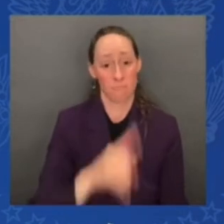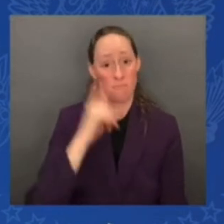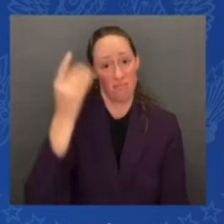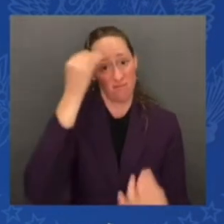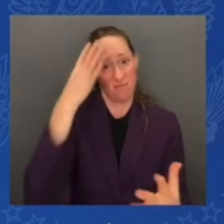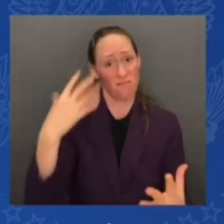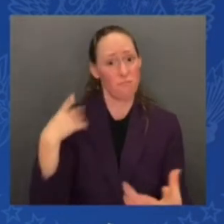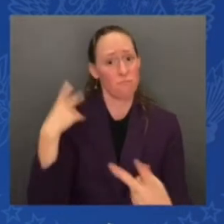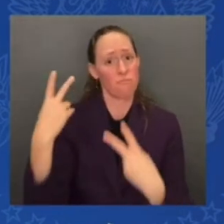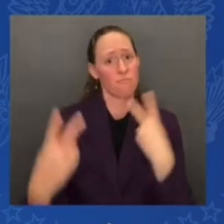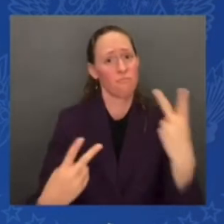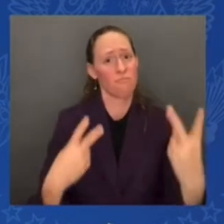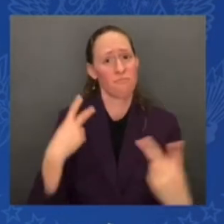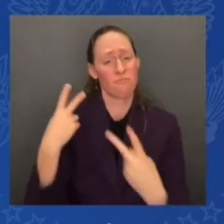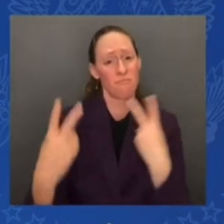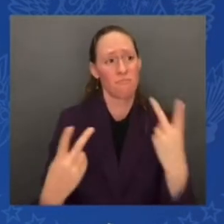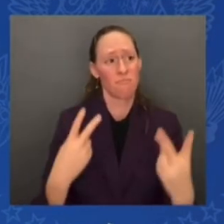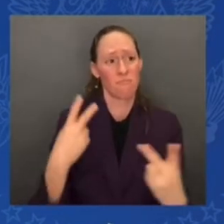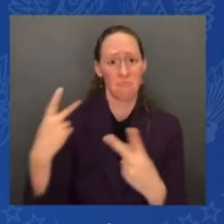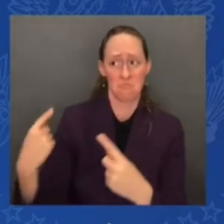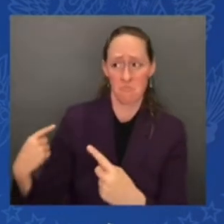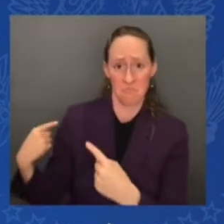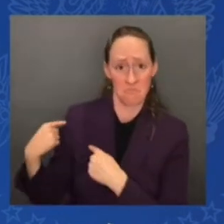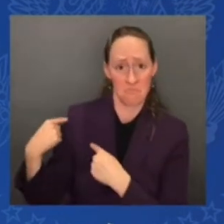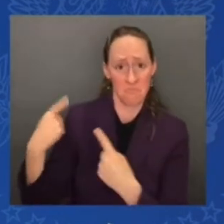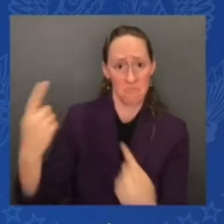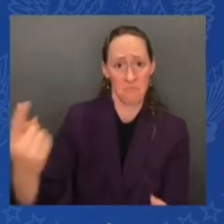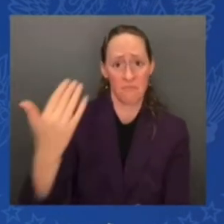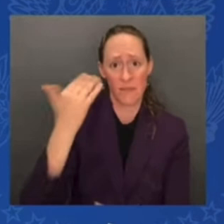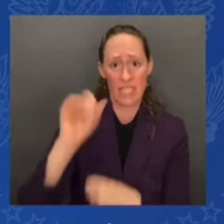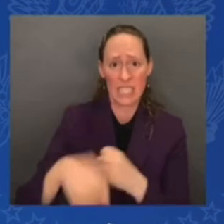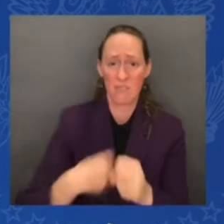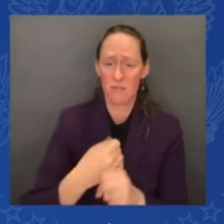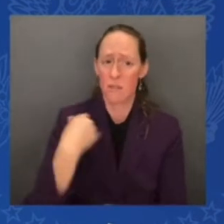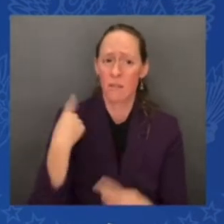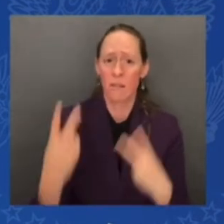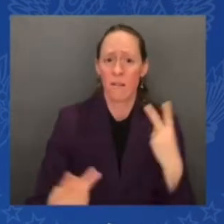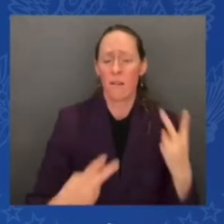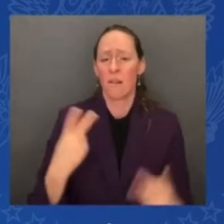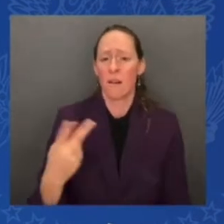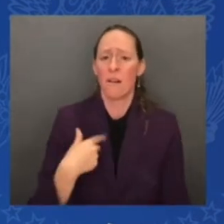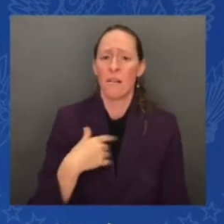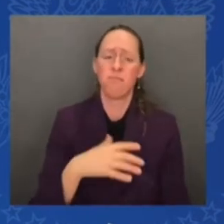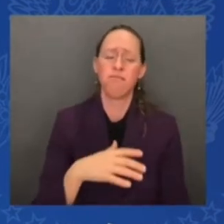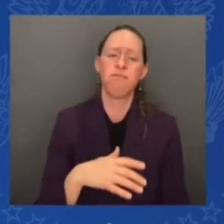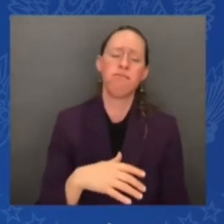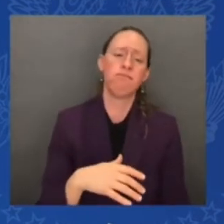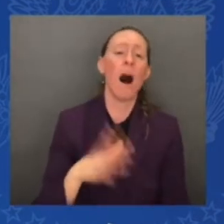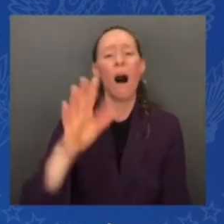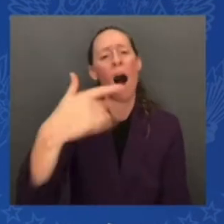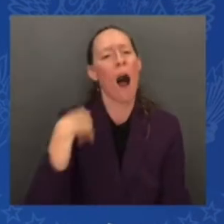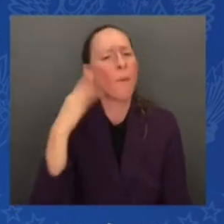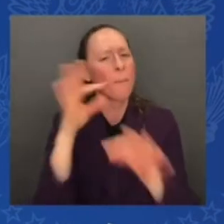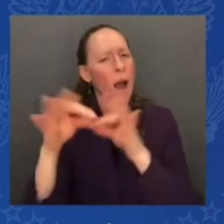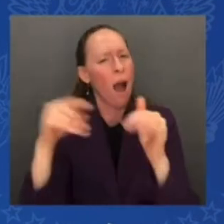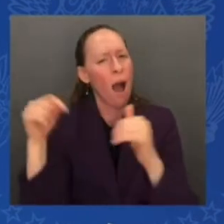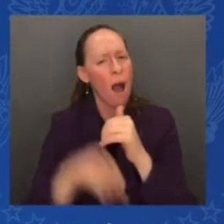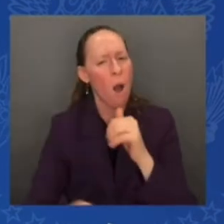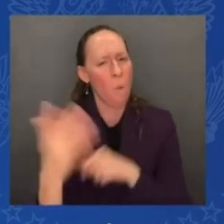why I was telling the team here. I know I don't look it, but I've been around a long time.